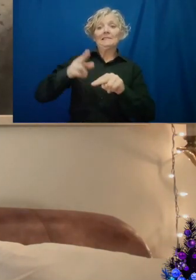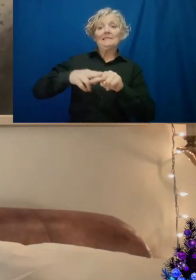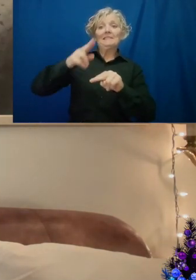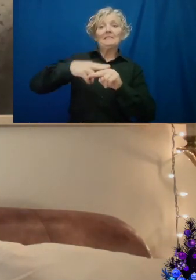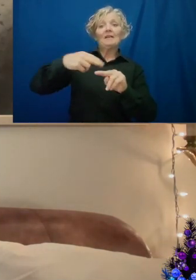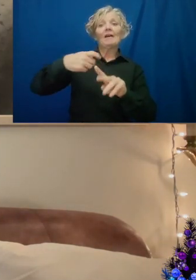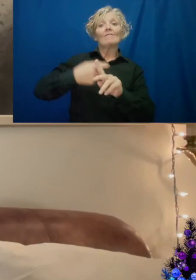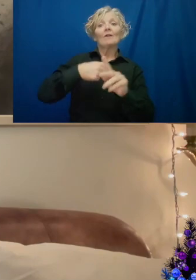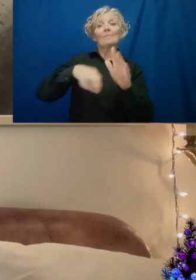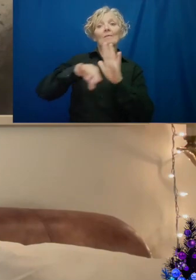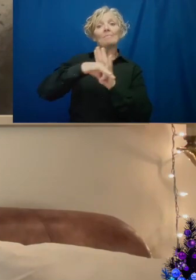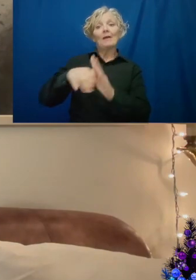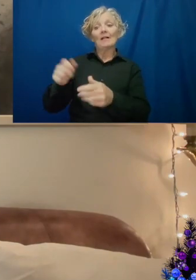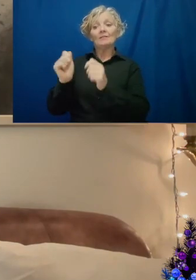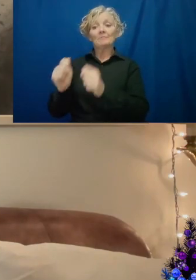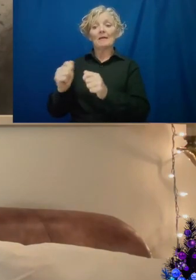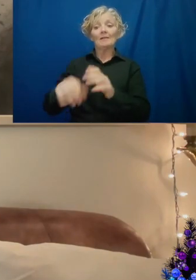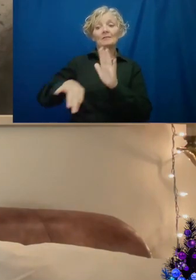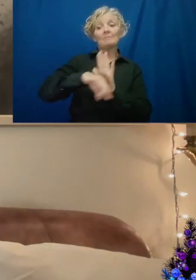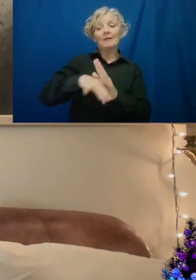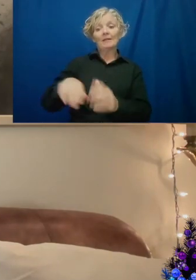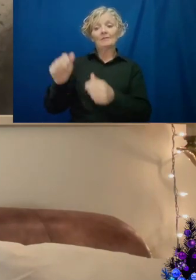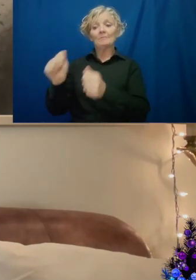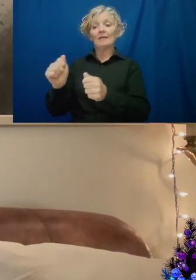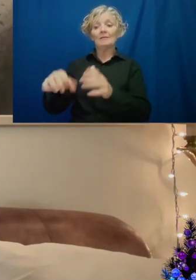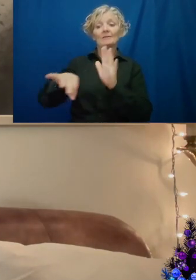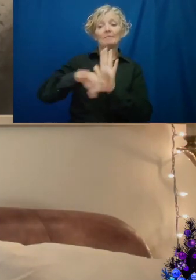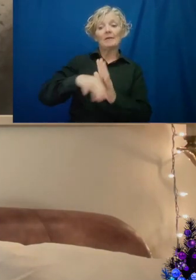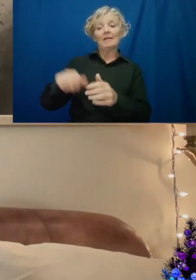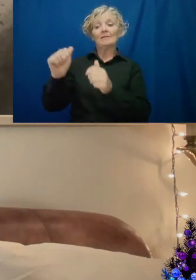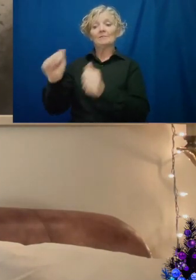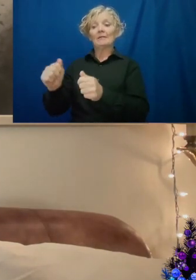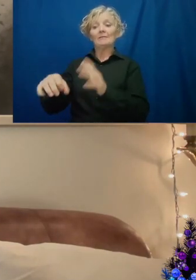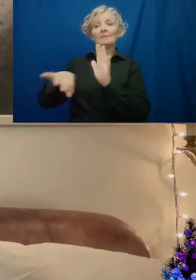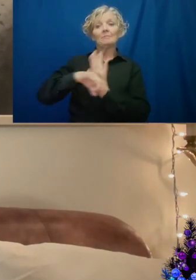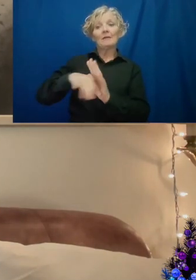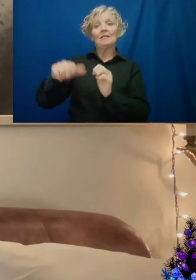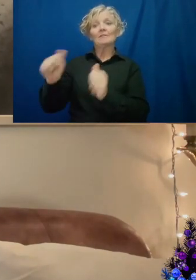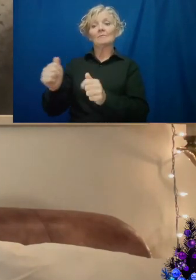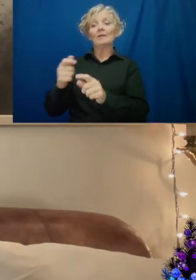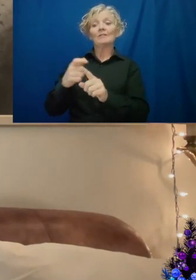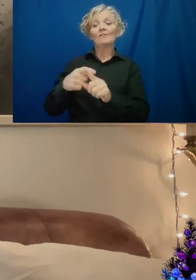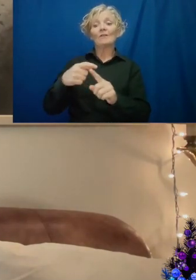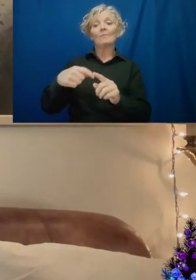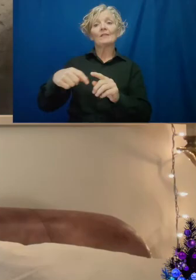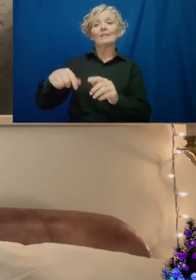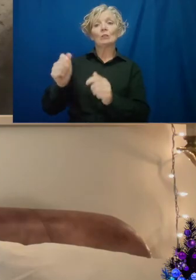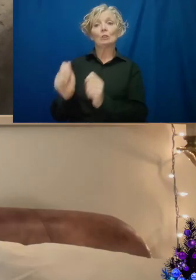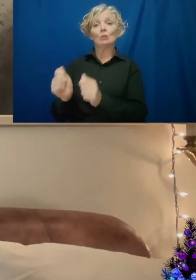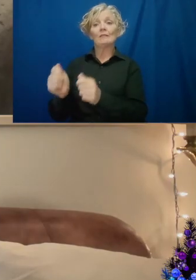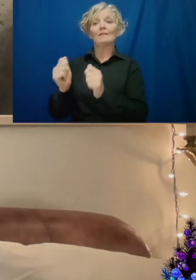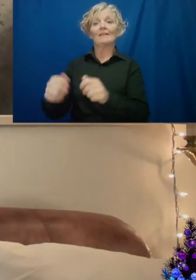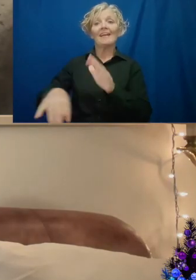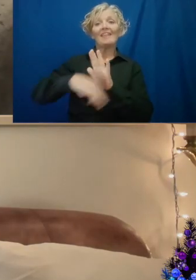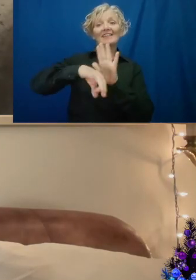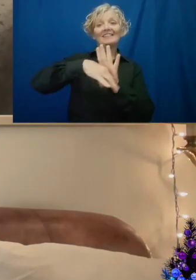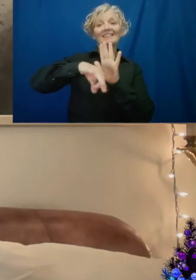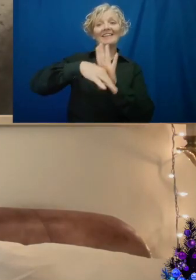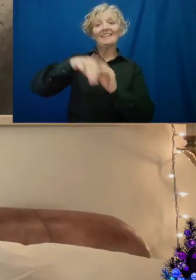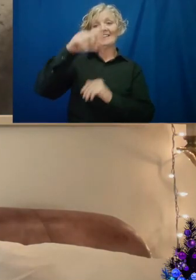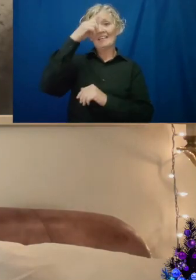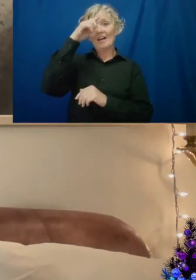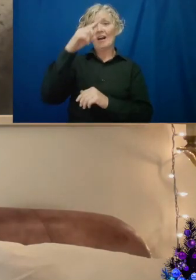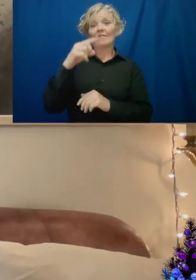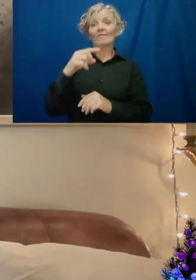bells, bells, bells, bells, bells, bells, from